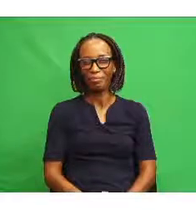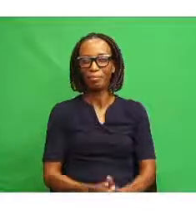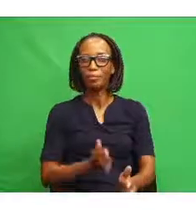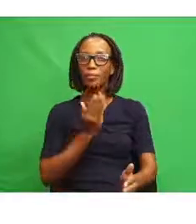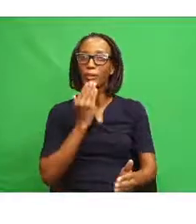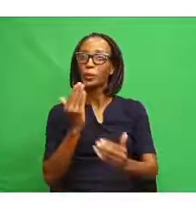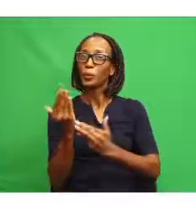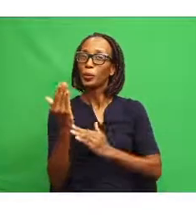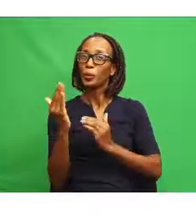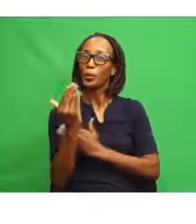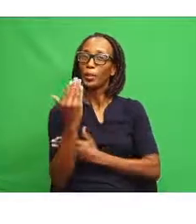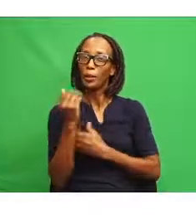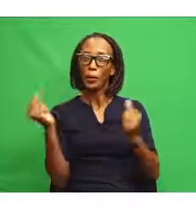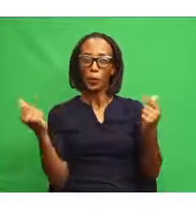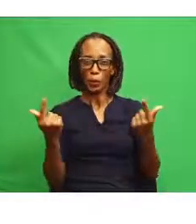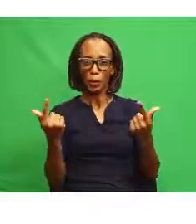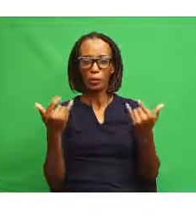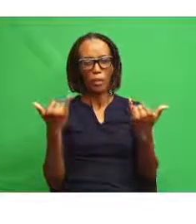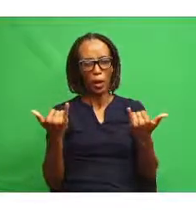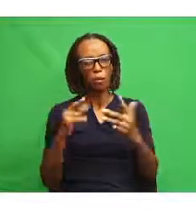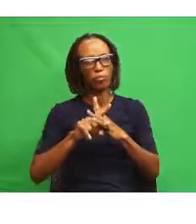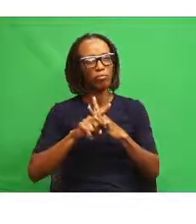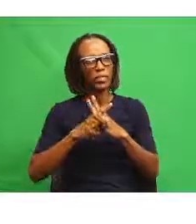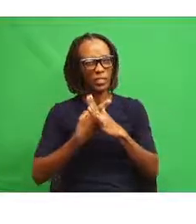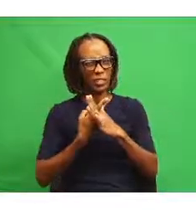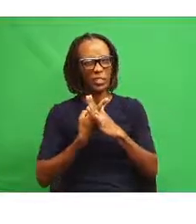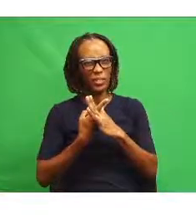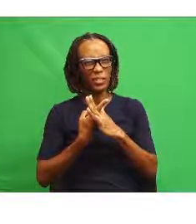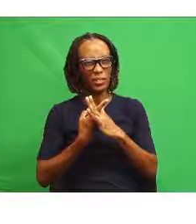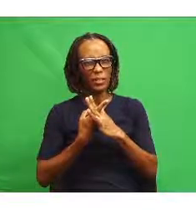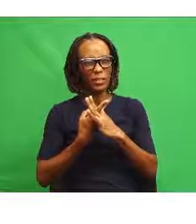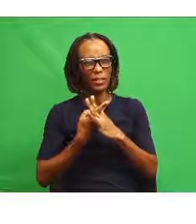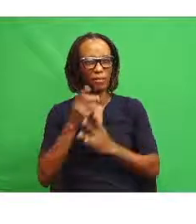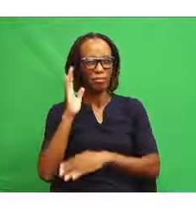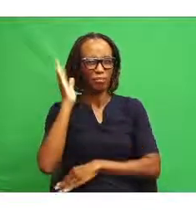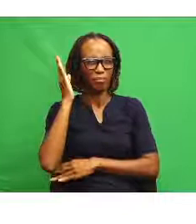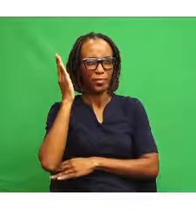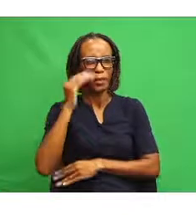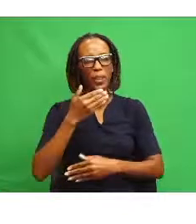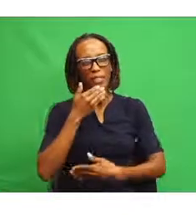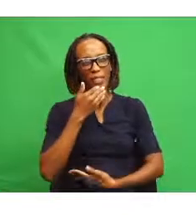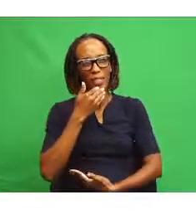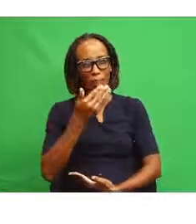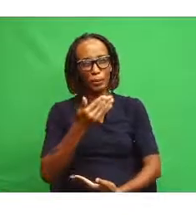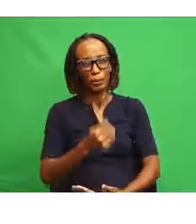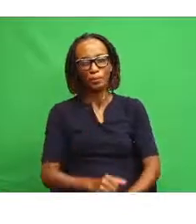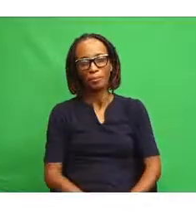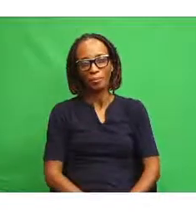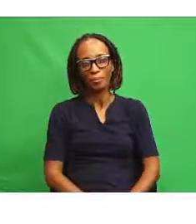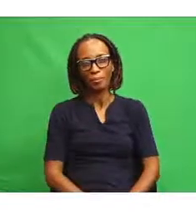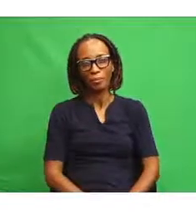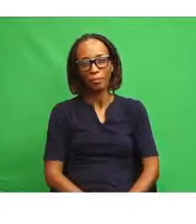Good morning, everyone. We are about to begin this morning's proceedings. Thank you.